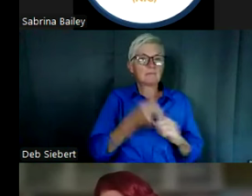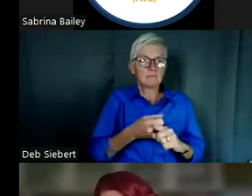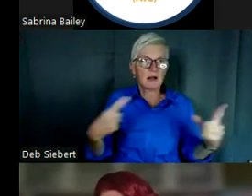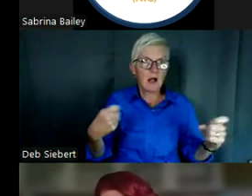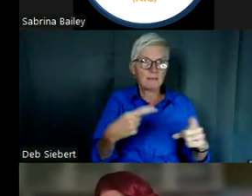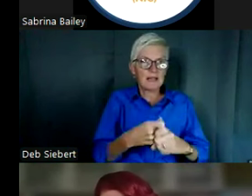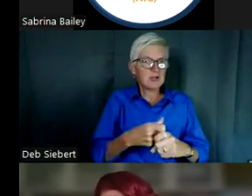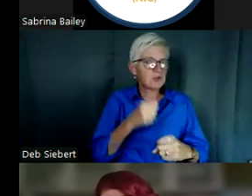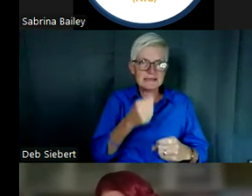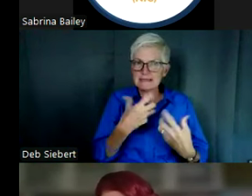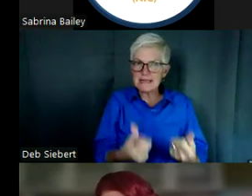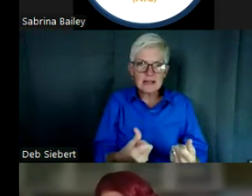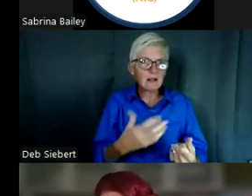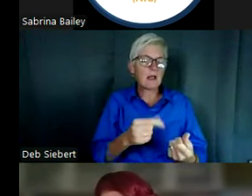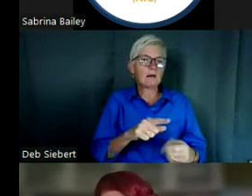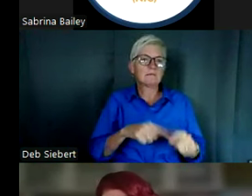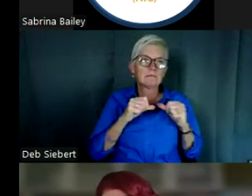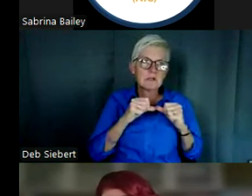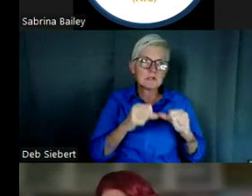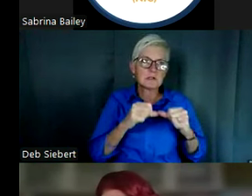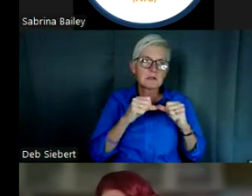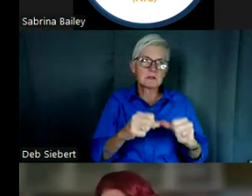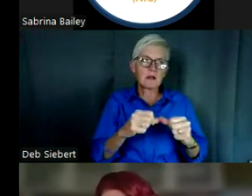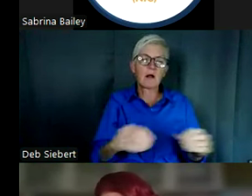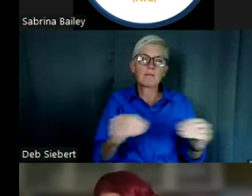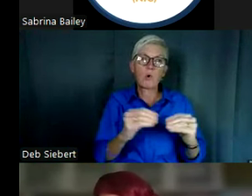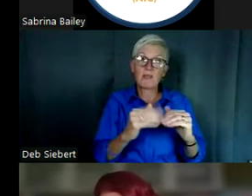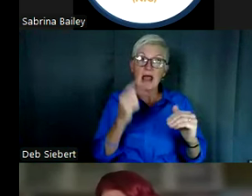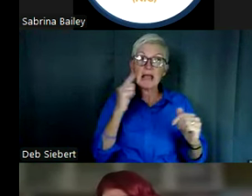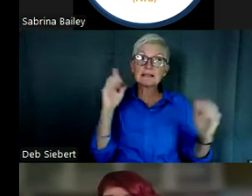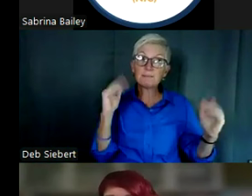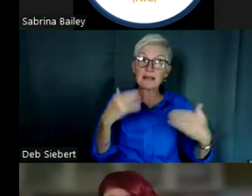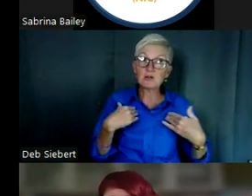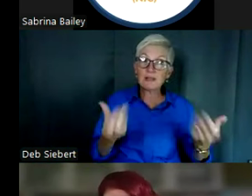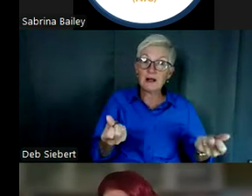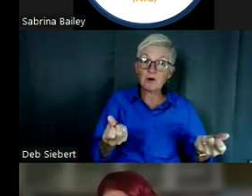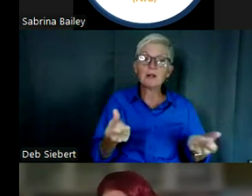healing correctly, and they had longer than was expected recovery period, they would be covered by